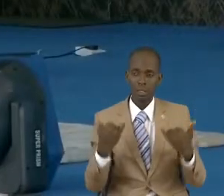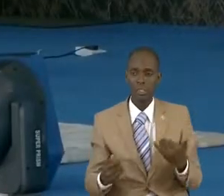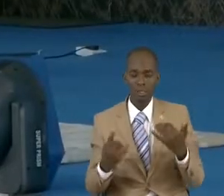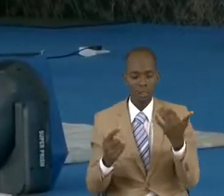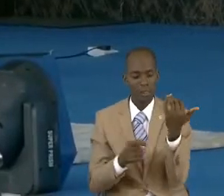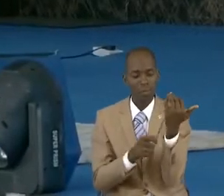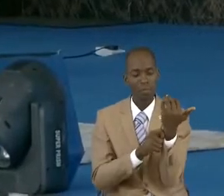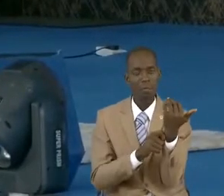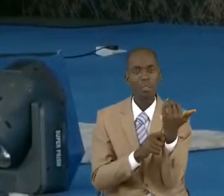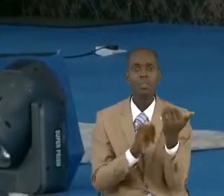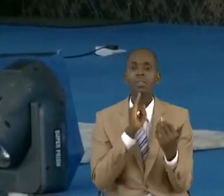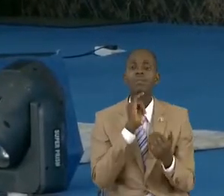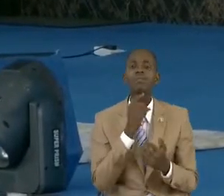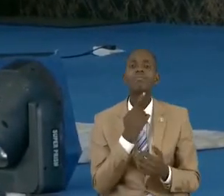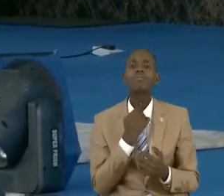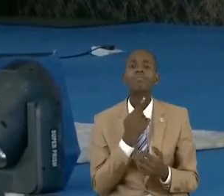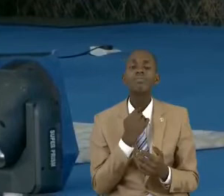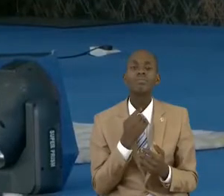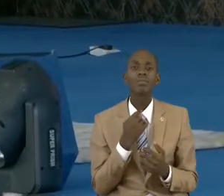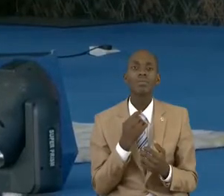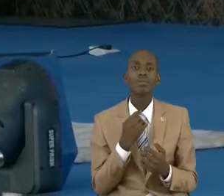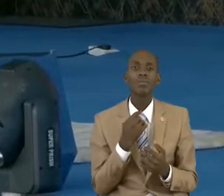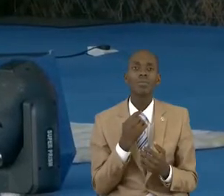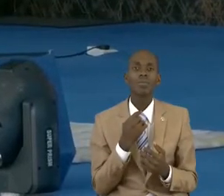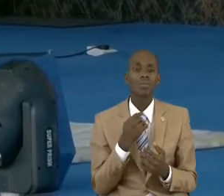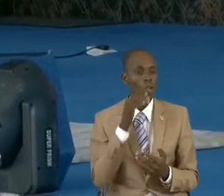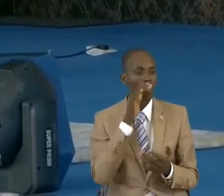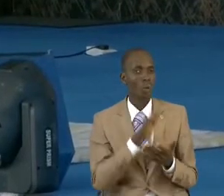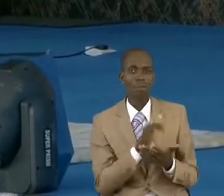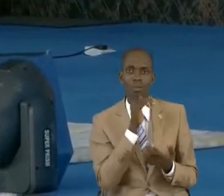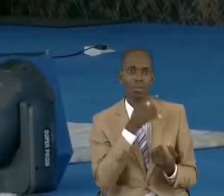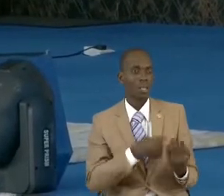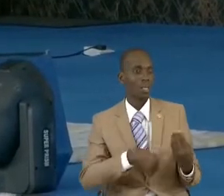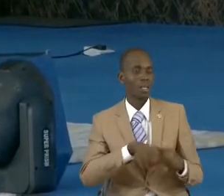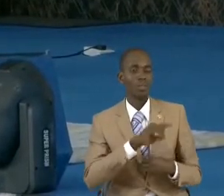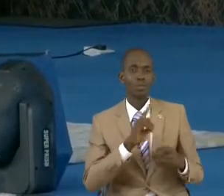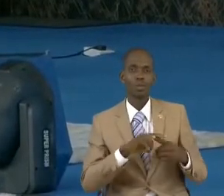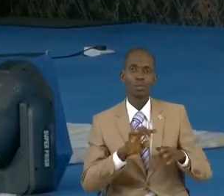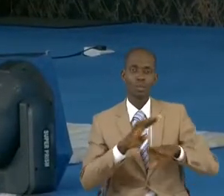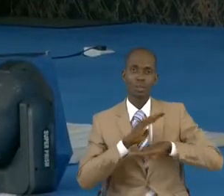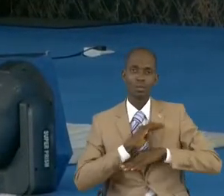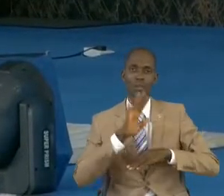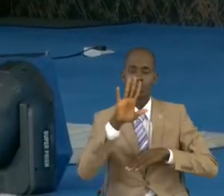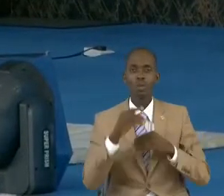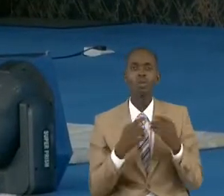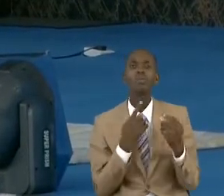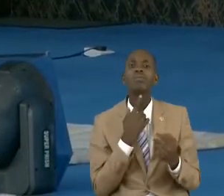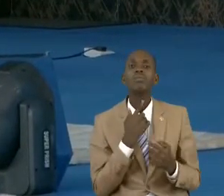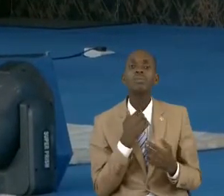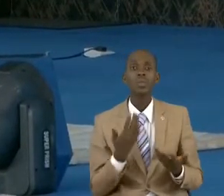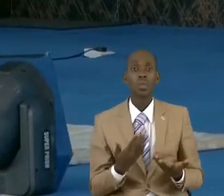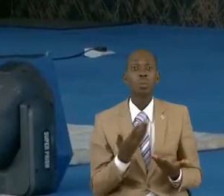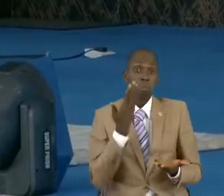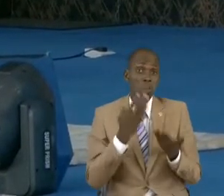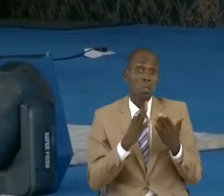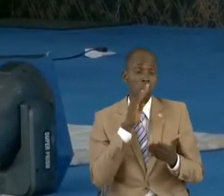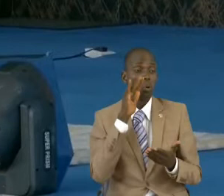calling. Wife is not around to satisfy the flesh. Or maybe wife is even around,